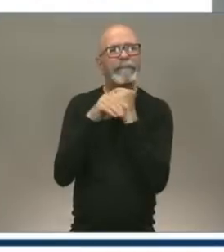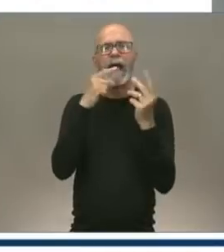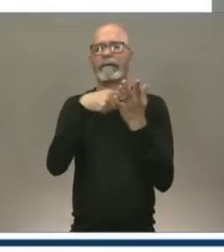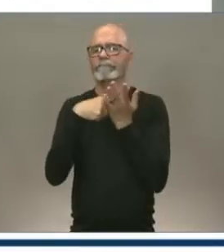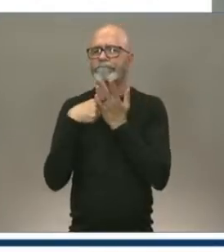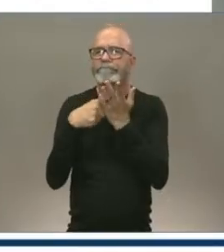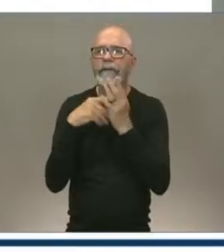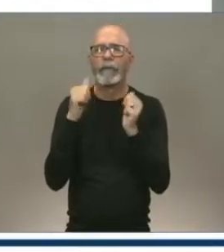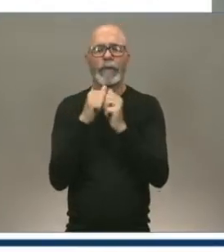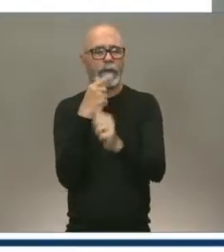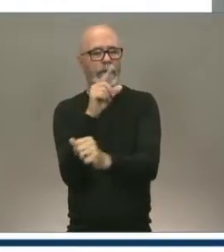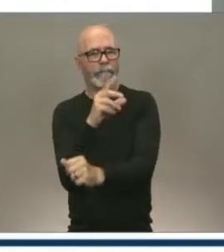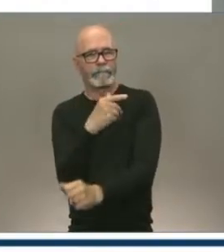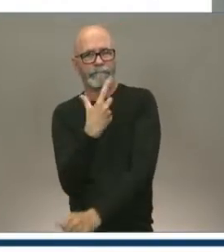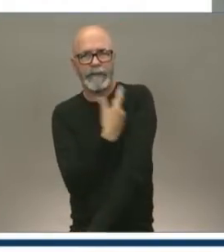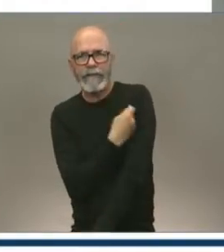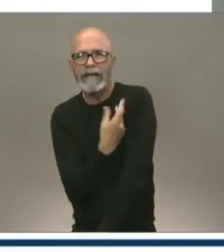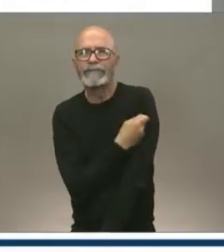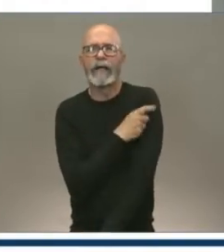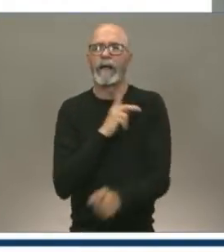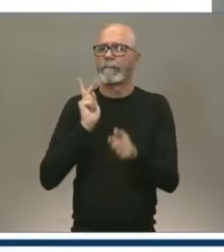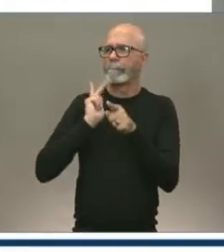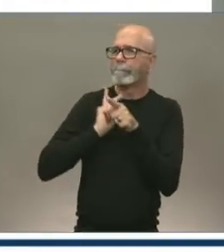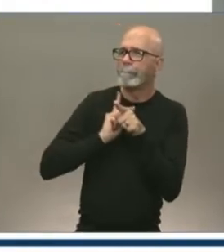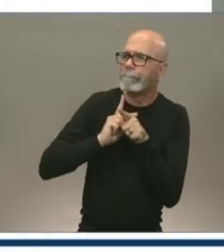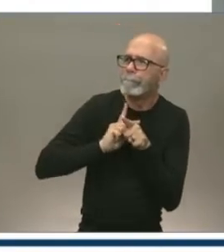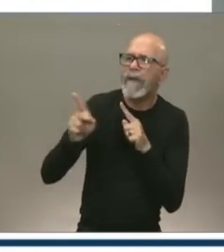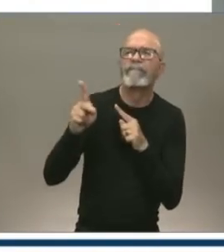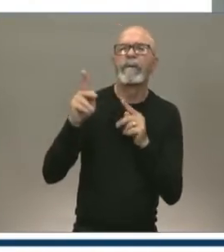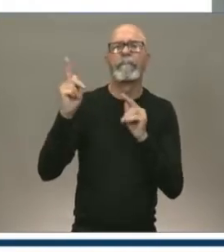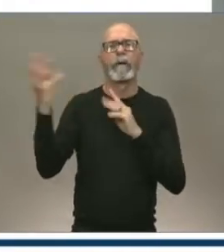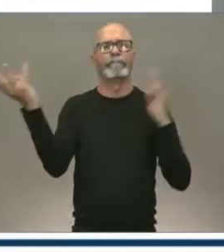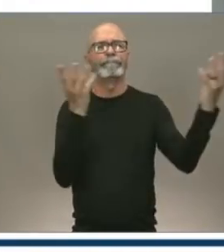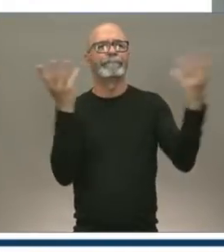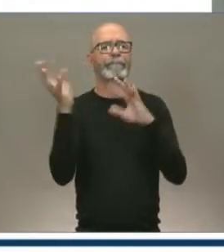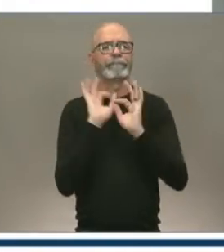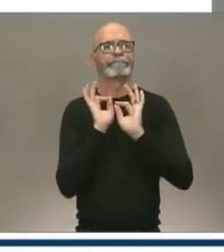professional the staff are. I'm planning to visit a vaccine clinic later